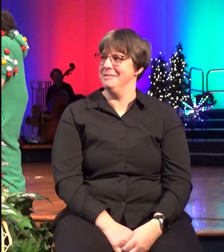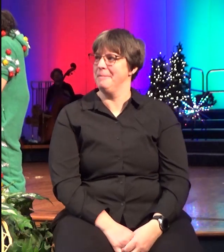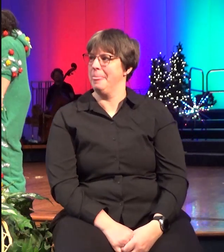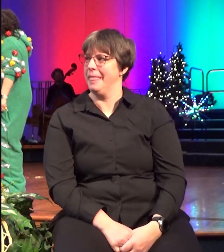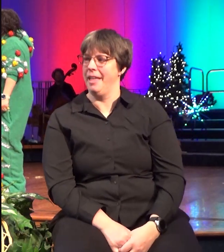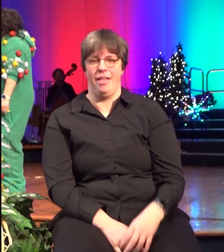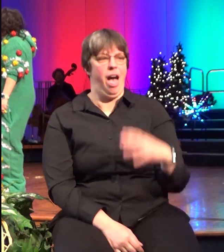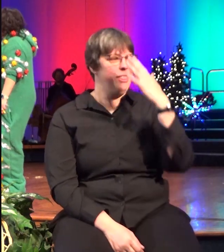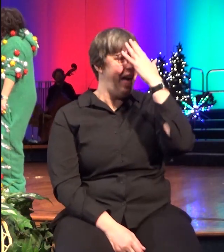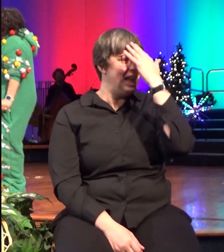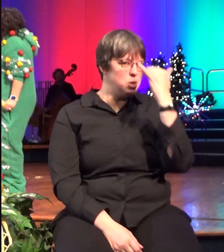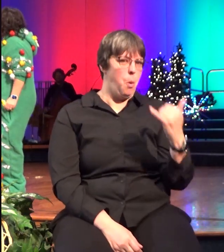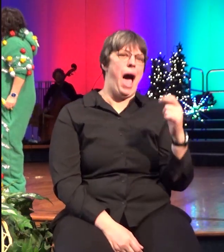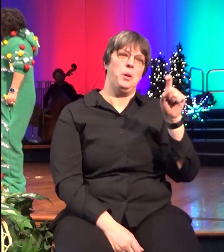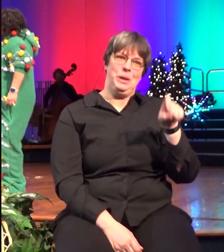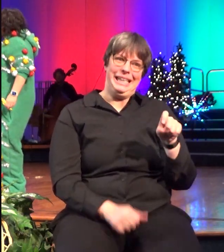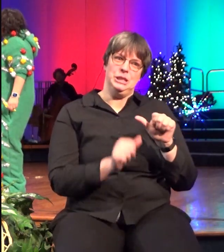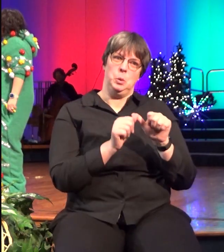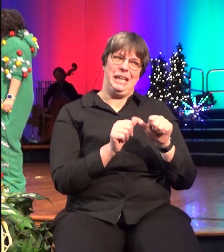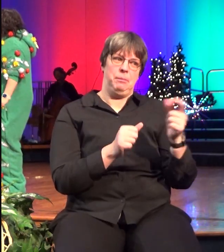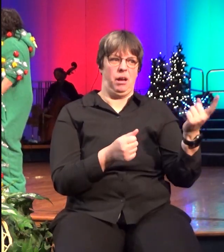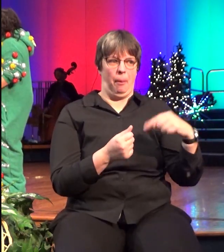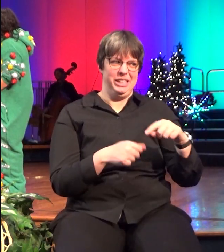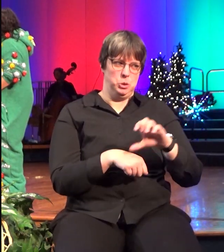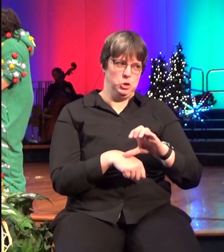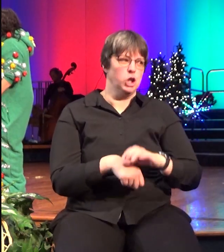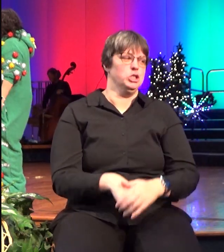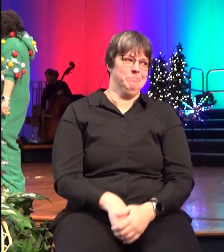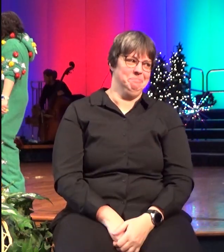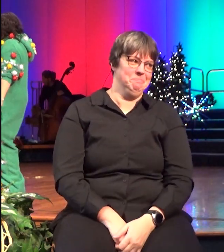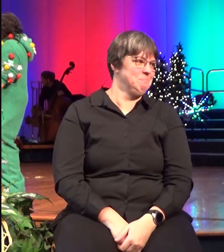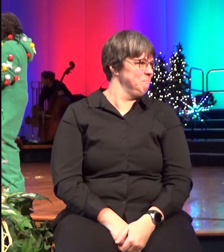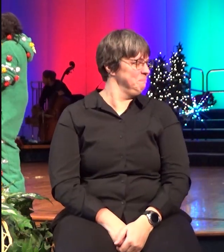That's why we need to keep coming here, you see, yes.